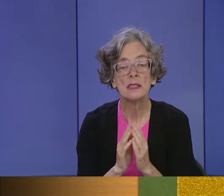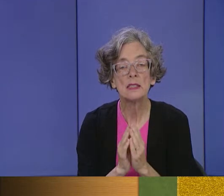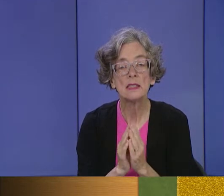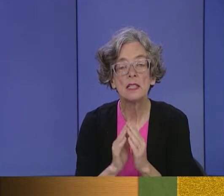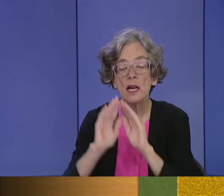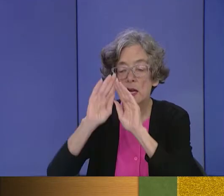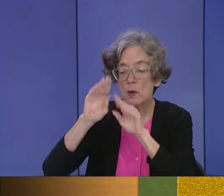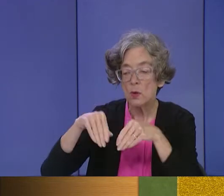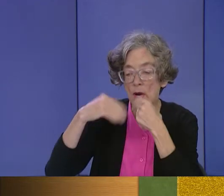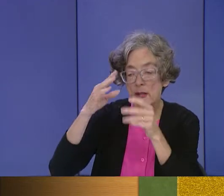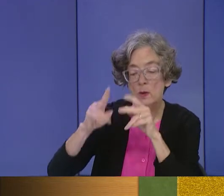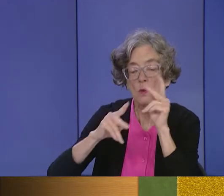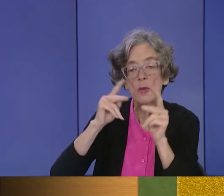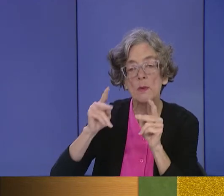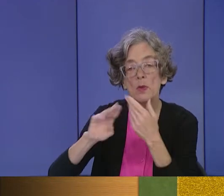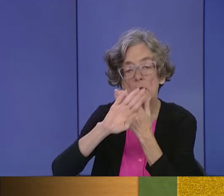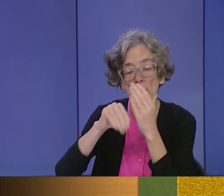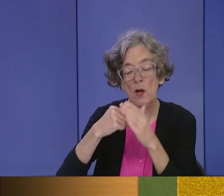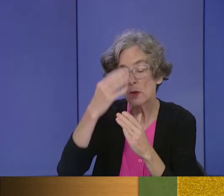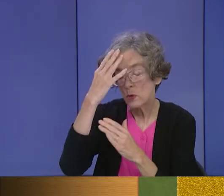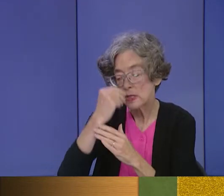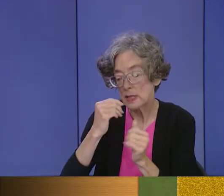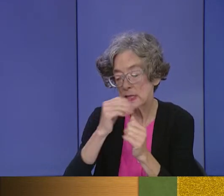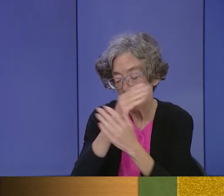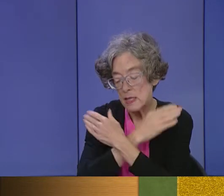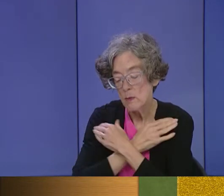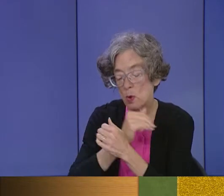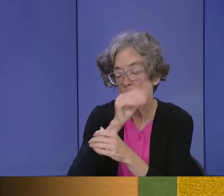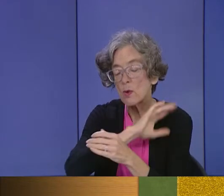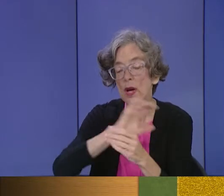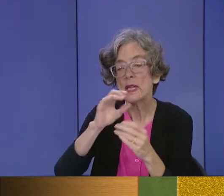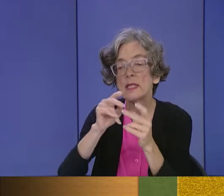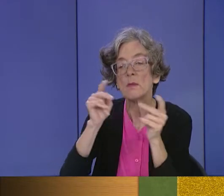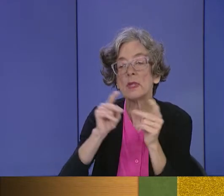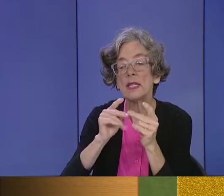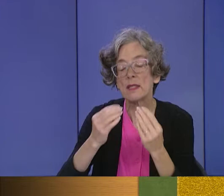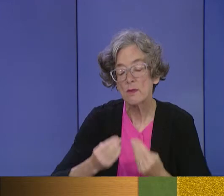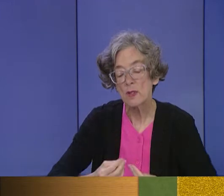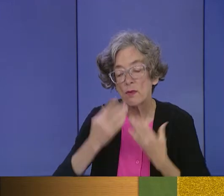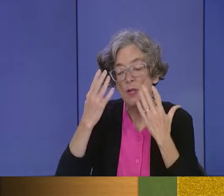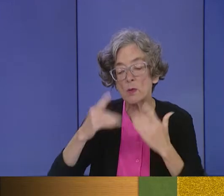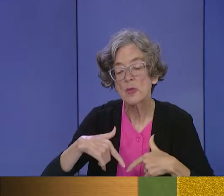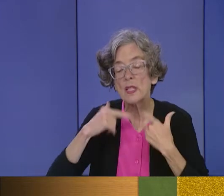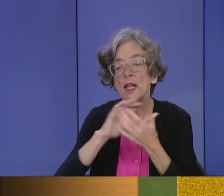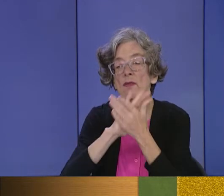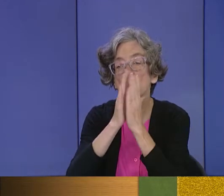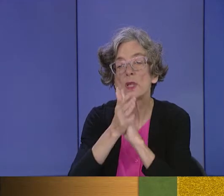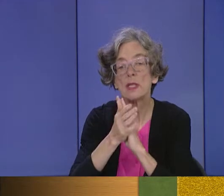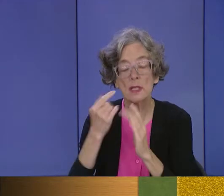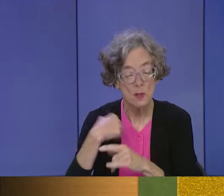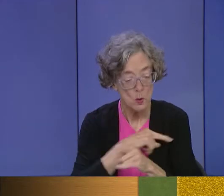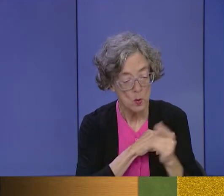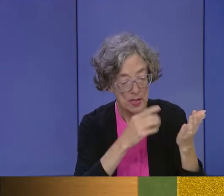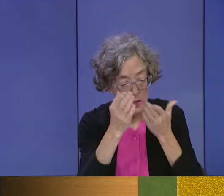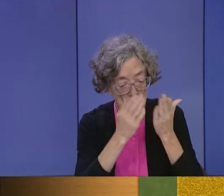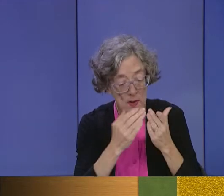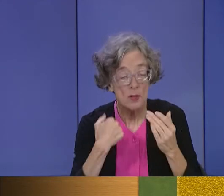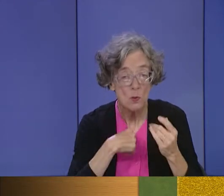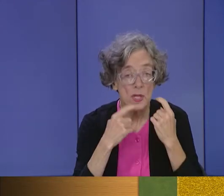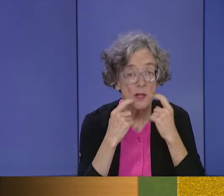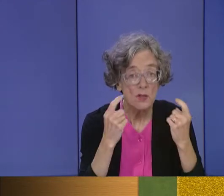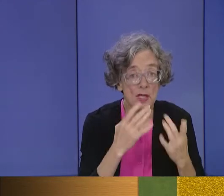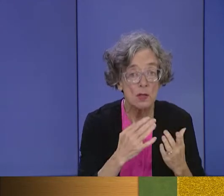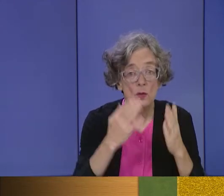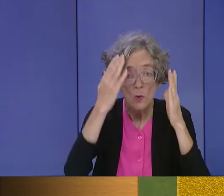Grant them, O Lord, we pray, and all who sleep in Christ, the place of refreshment, light, and peace. To us also, your servants who, though sinners, hope in your